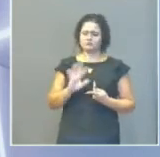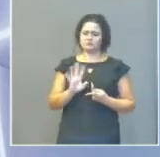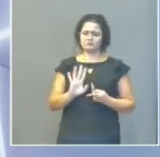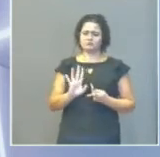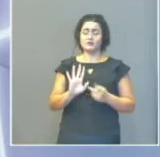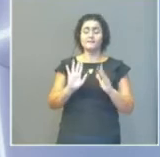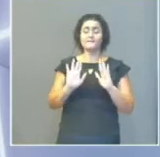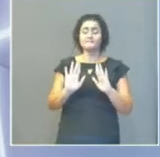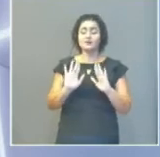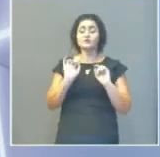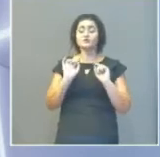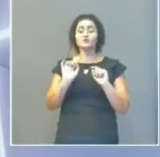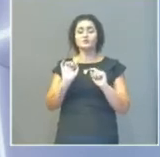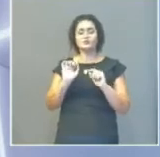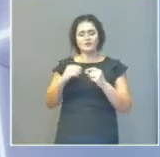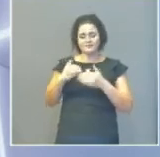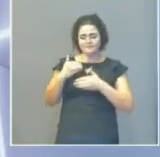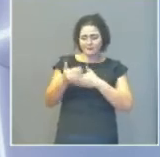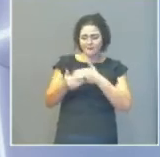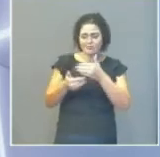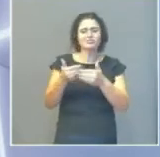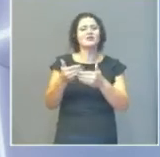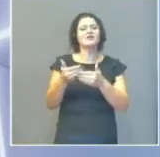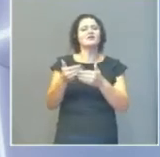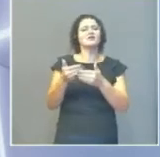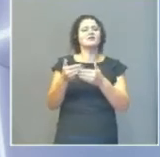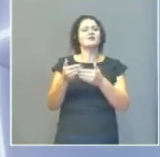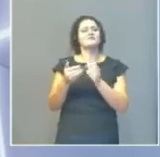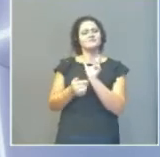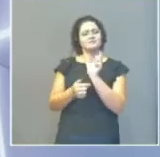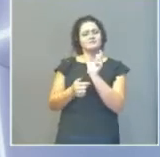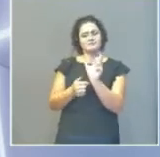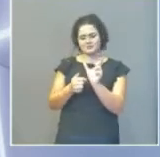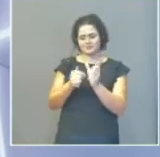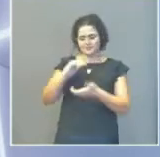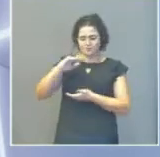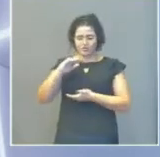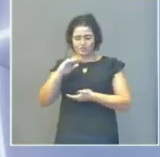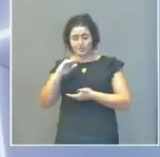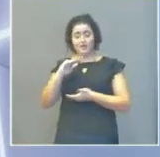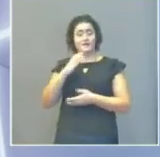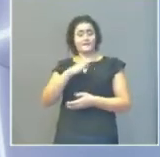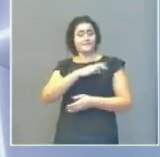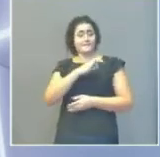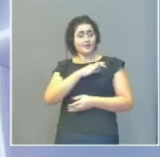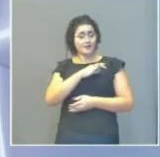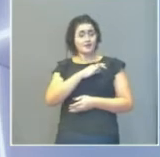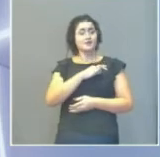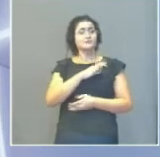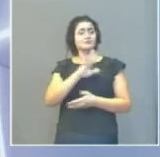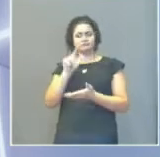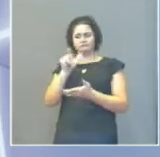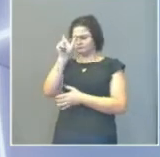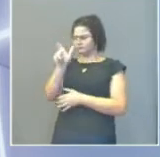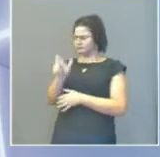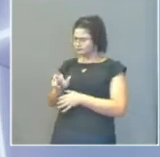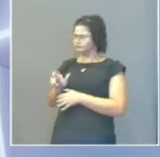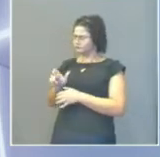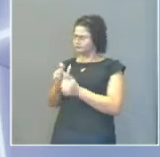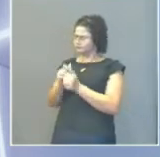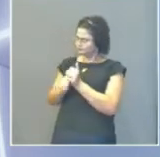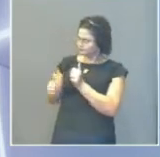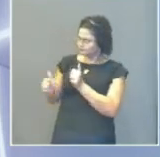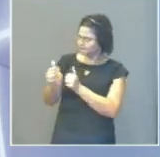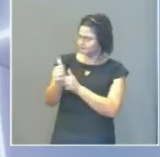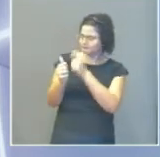body. Abayomi, the rag doll, became a figure of promise. And,